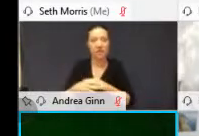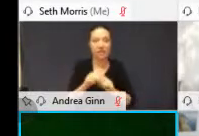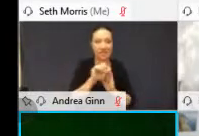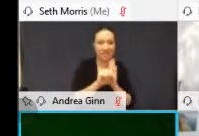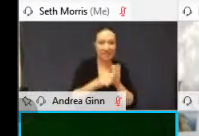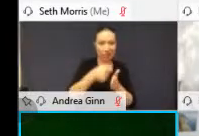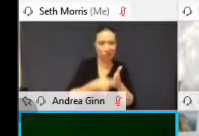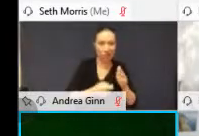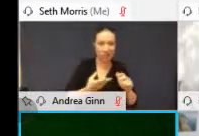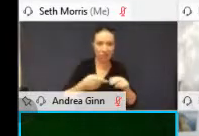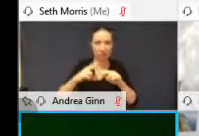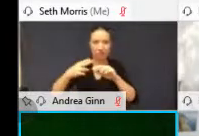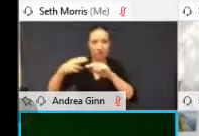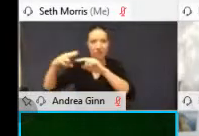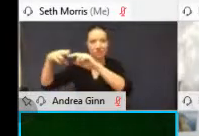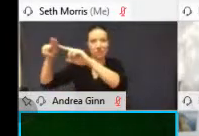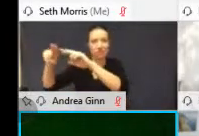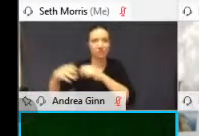state,